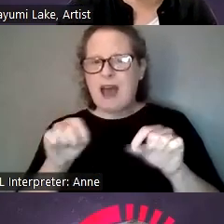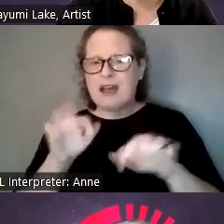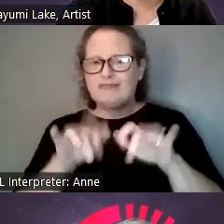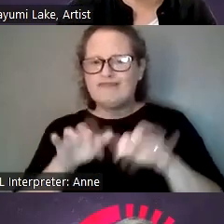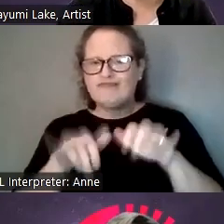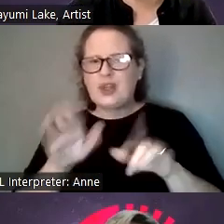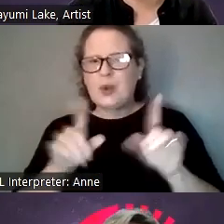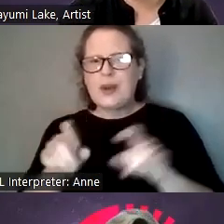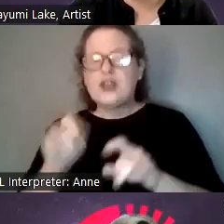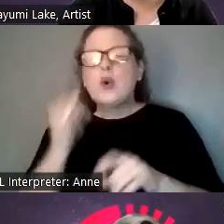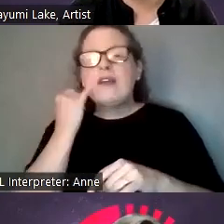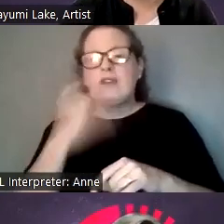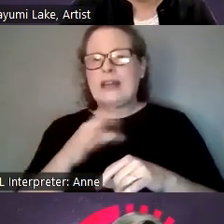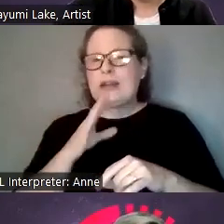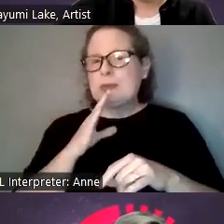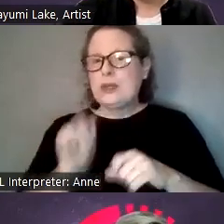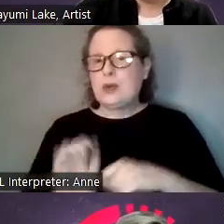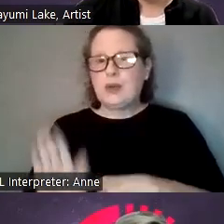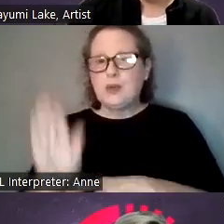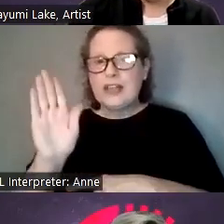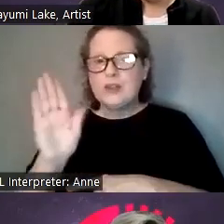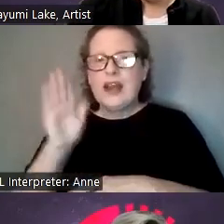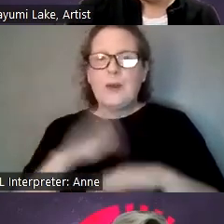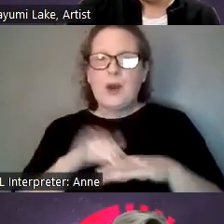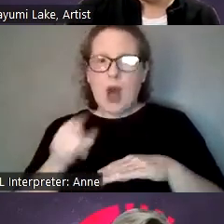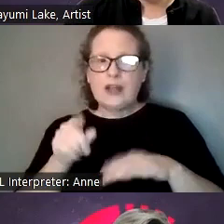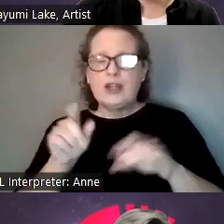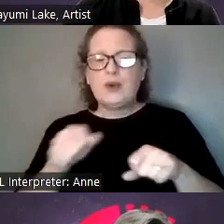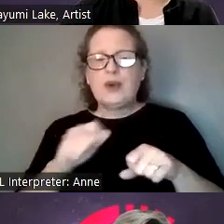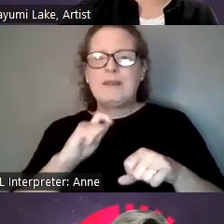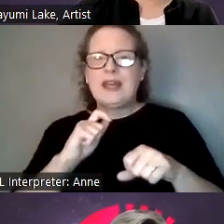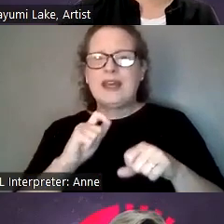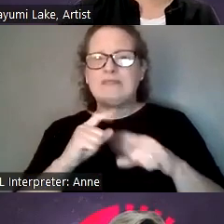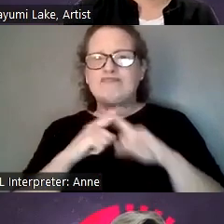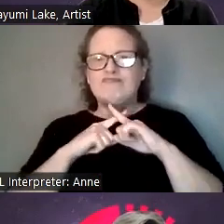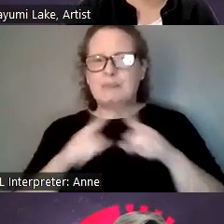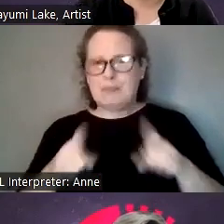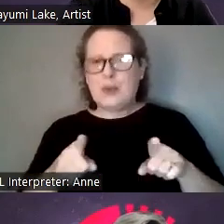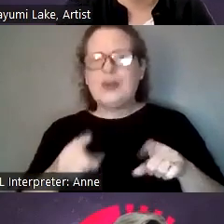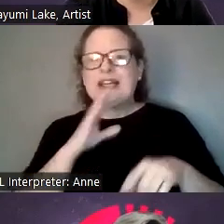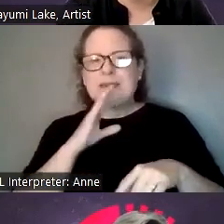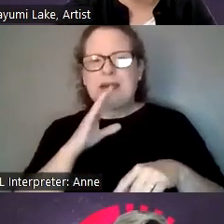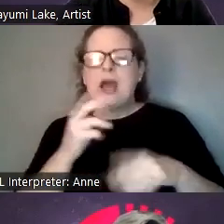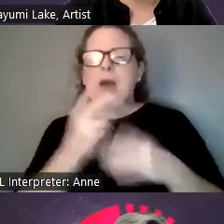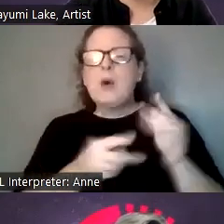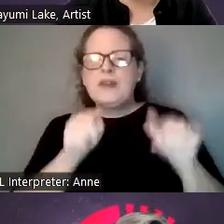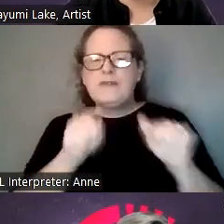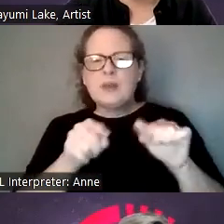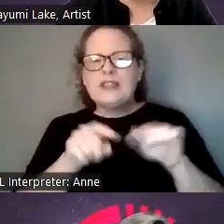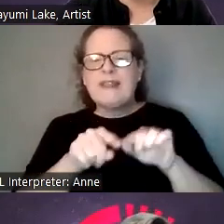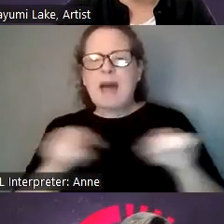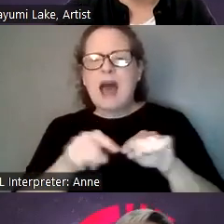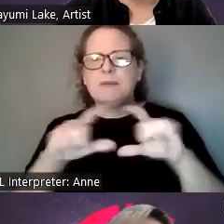like to speak, you can raise your hand and I will call on you and you will be unmuted. Both of those buttons are located at the bottom of your screen.